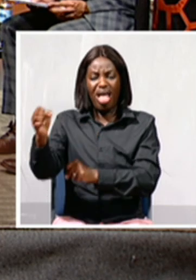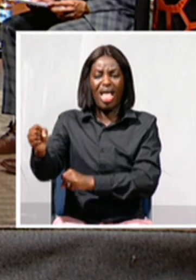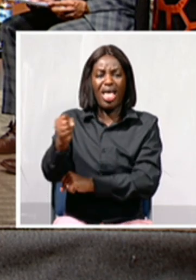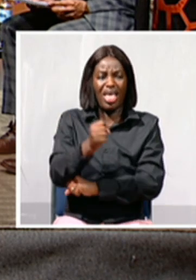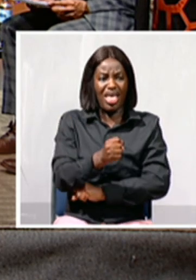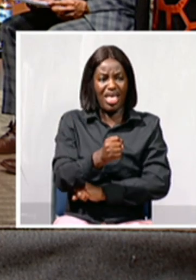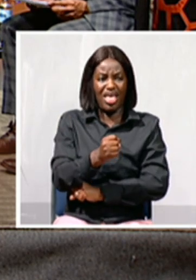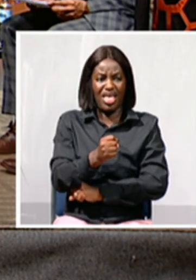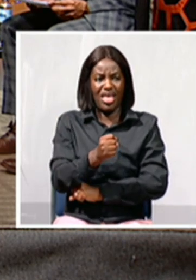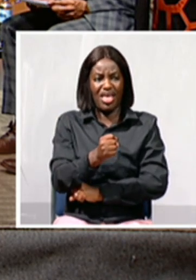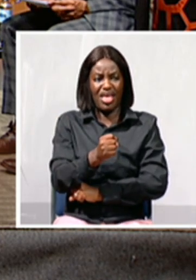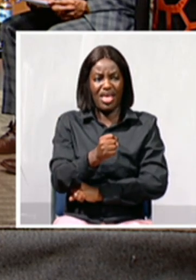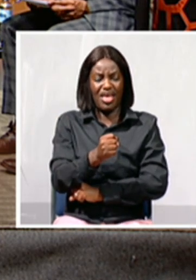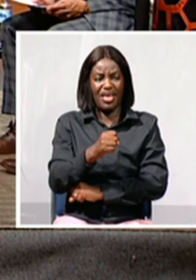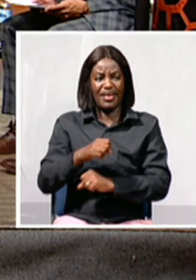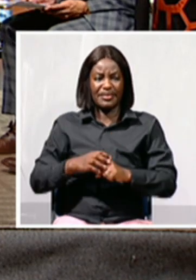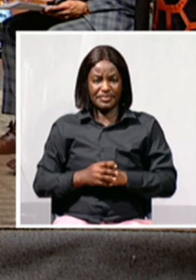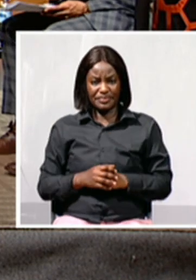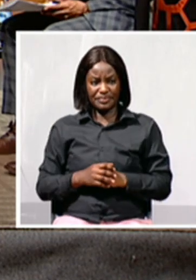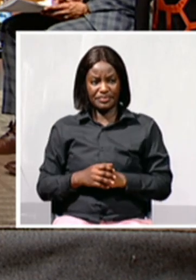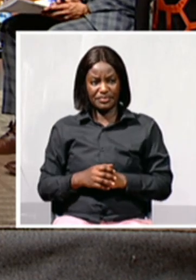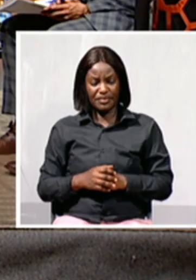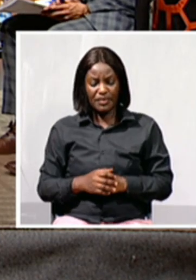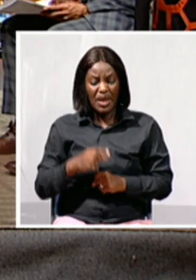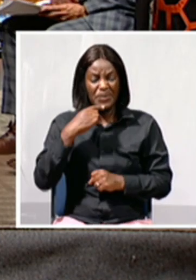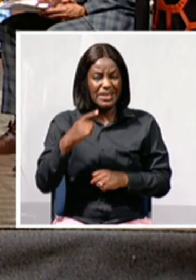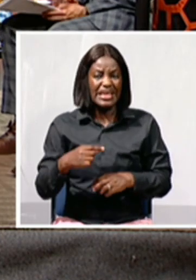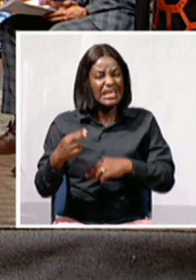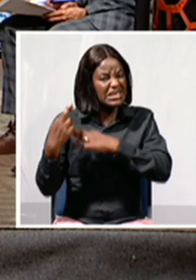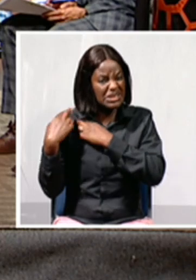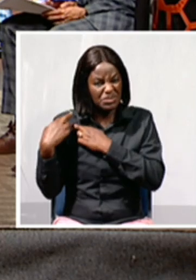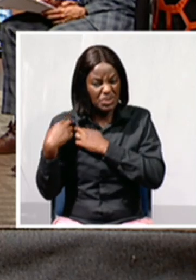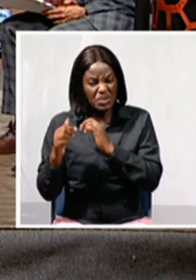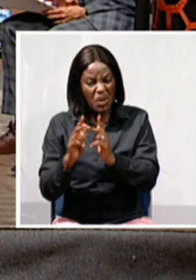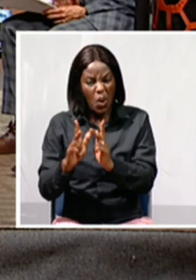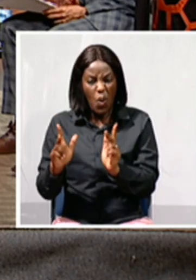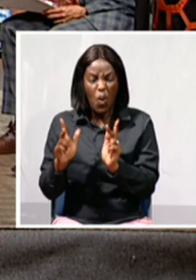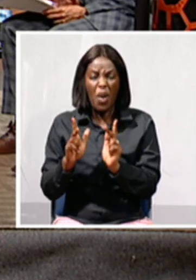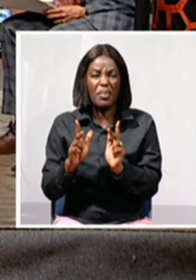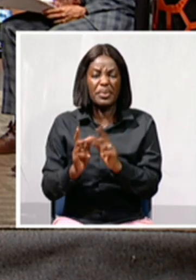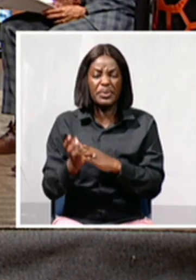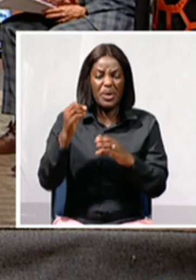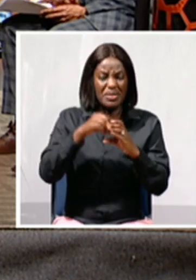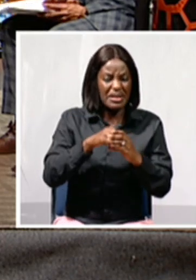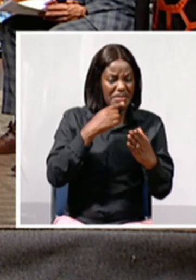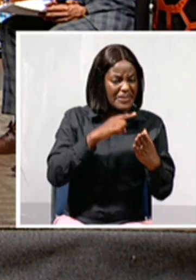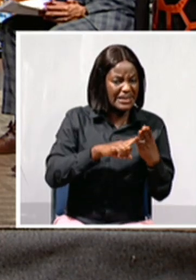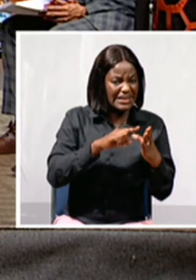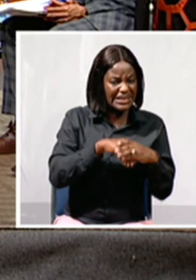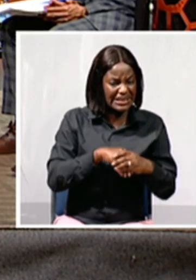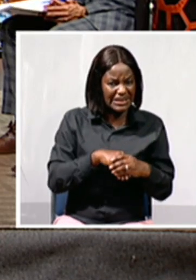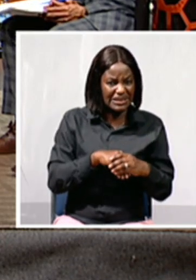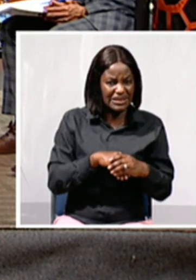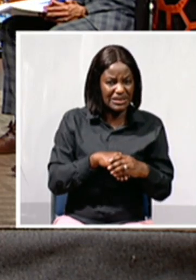seat. you need to provide more context. Are you saying it's not your responsibility as a citizen of this country to participate in the elections? What I'm